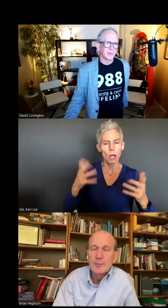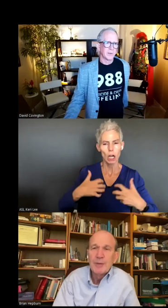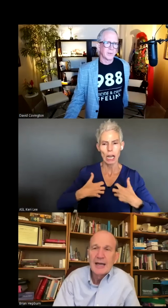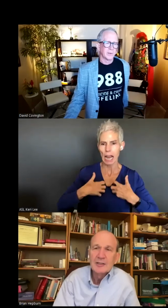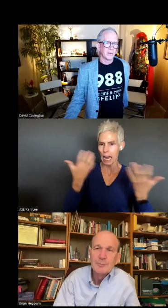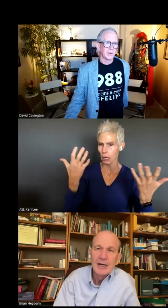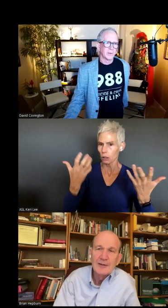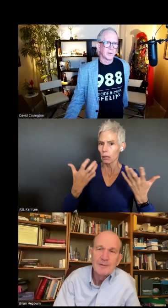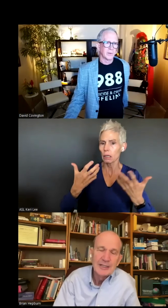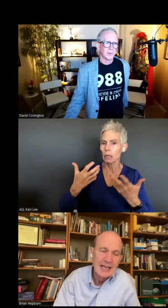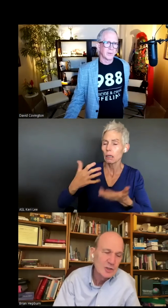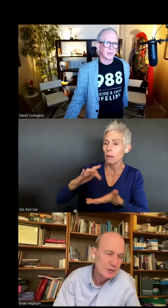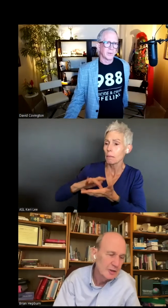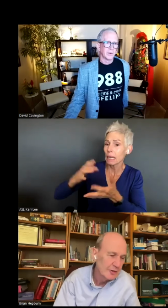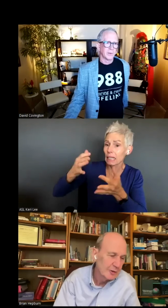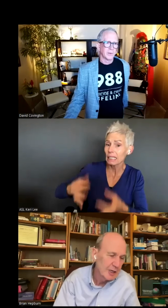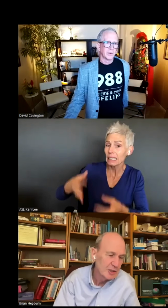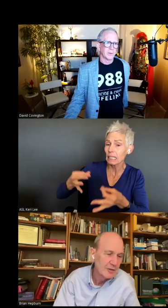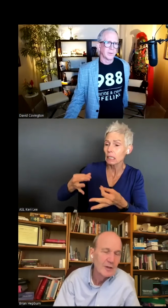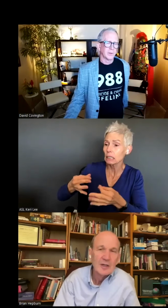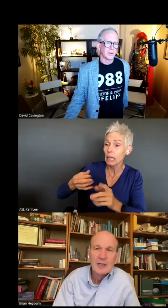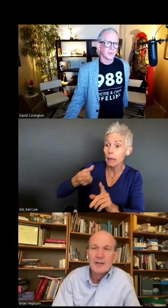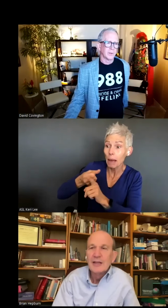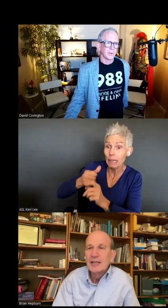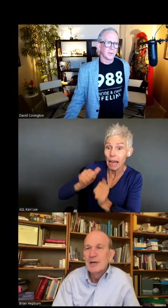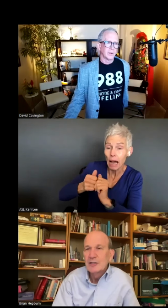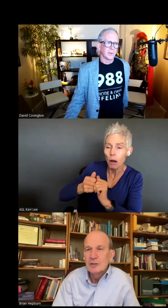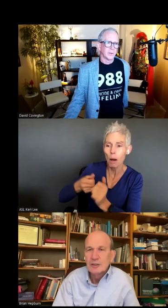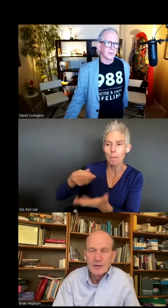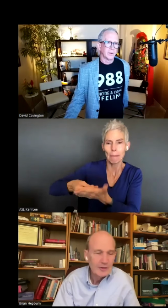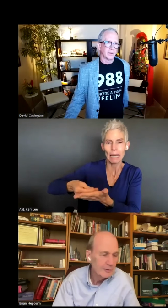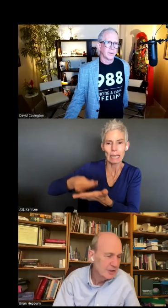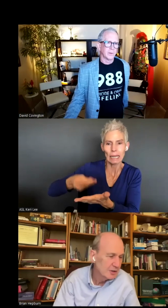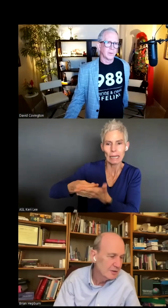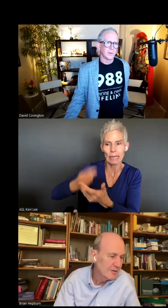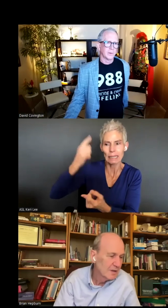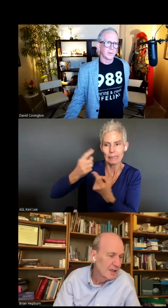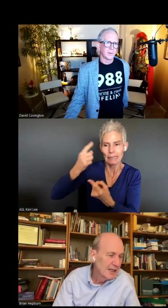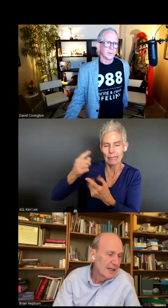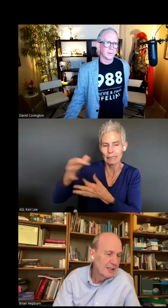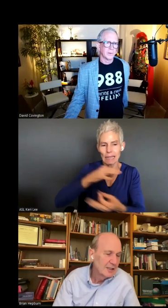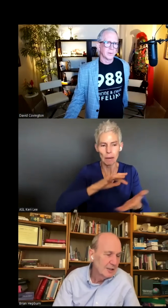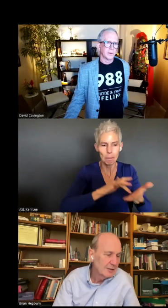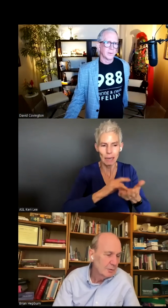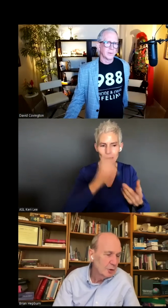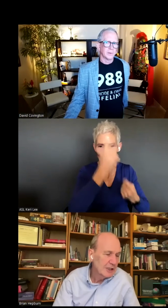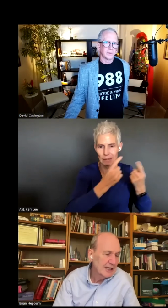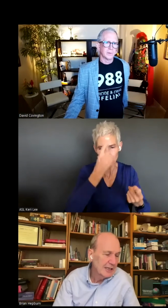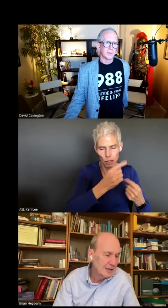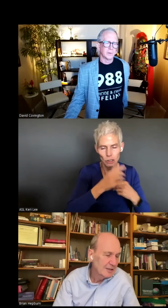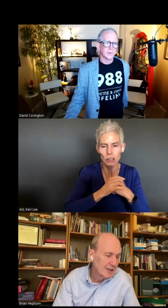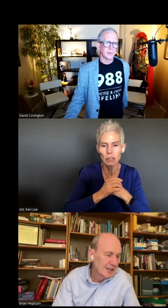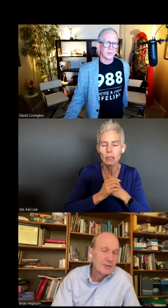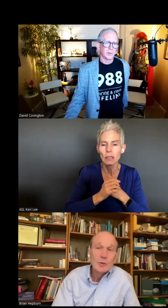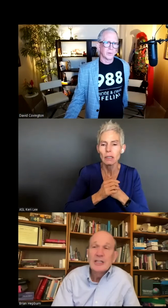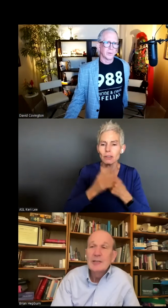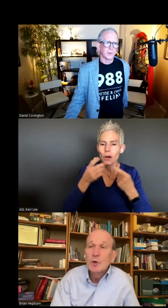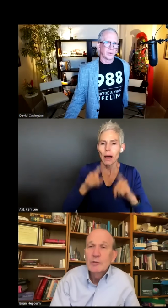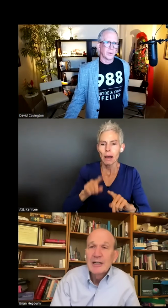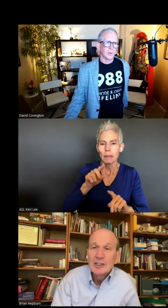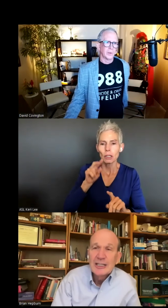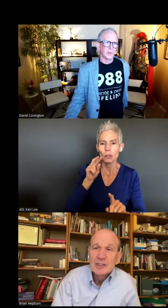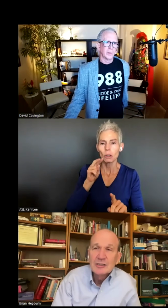more impacted by financial considerations than medical considerations. And looking at, do